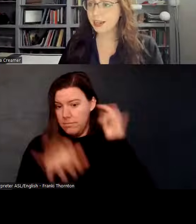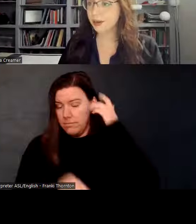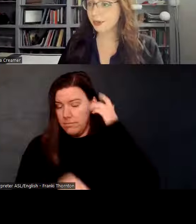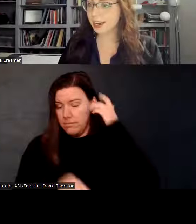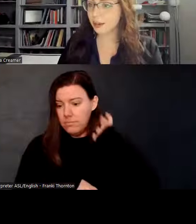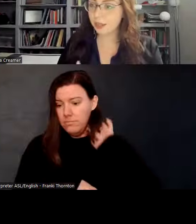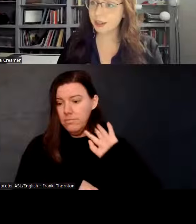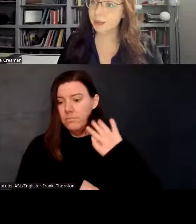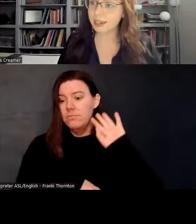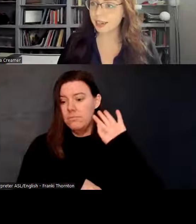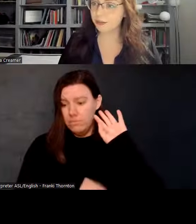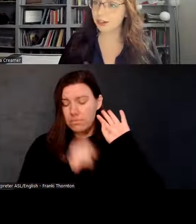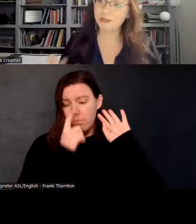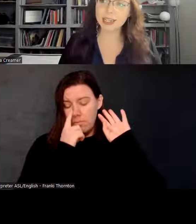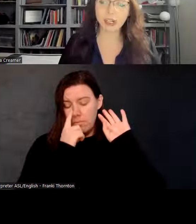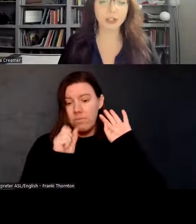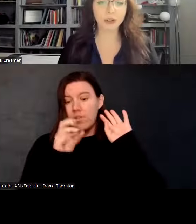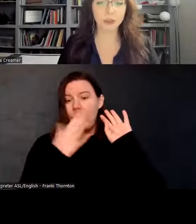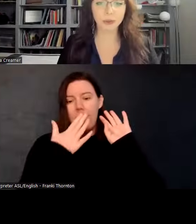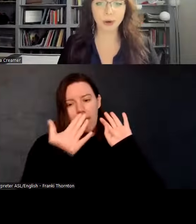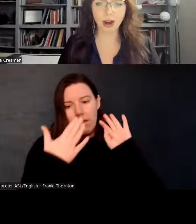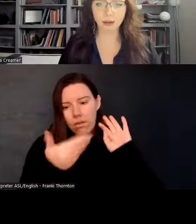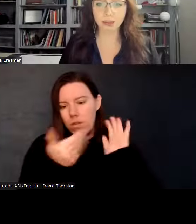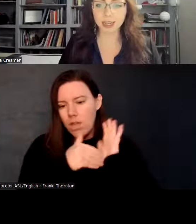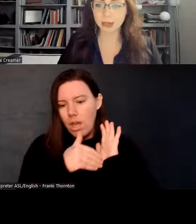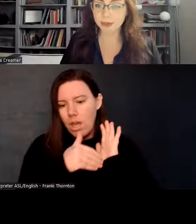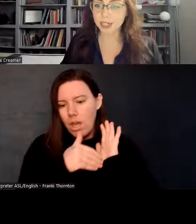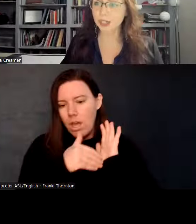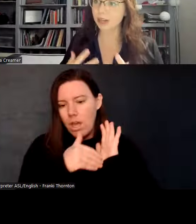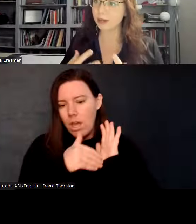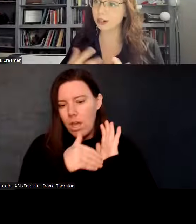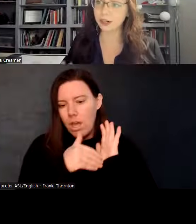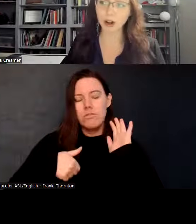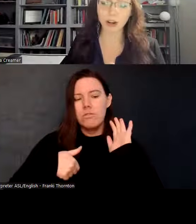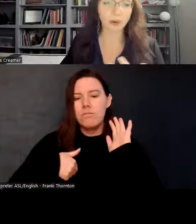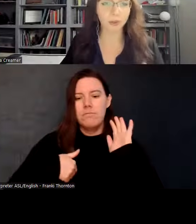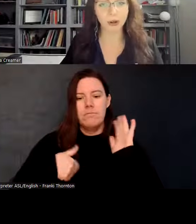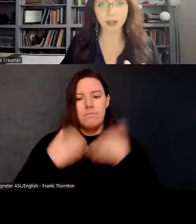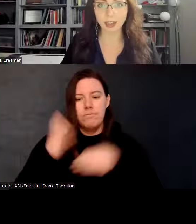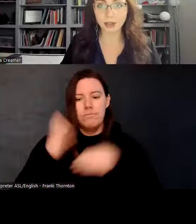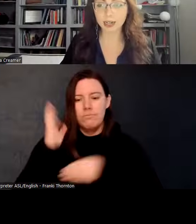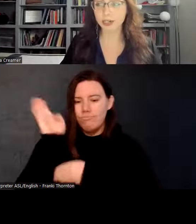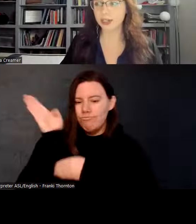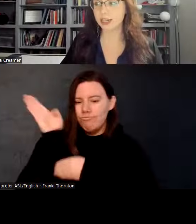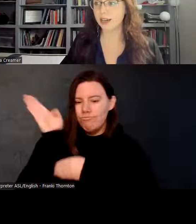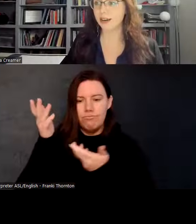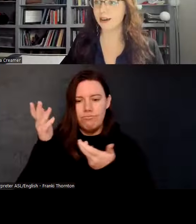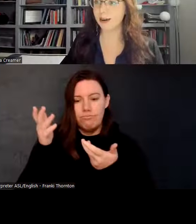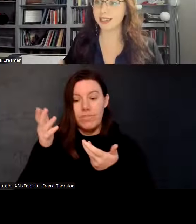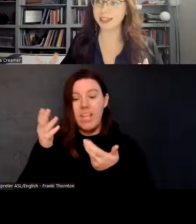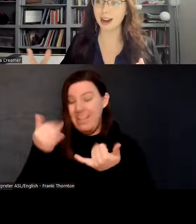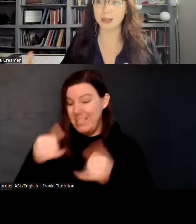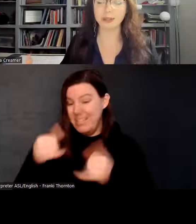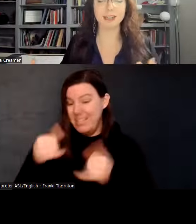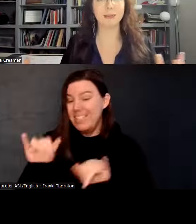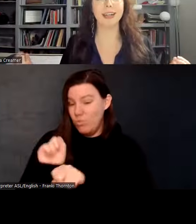So thank you, like I said, thank you once again for the invitation to present my research and my current ongoing work in Iraqi Kurdistan.